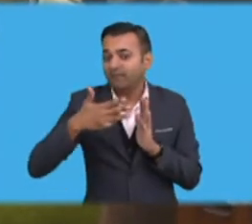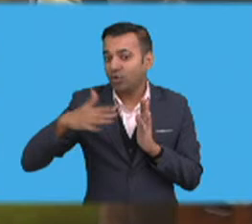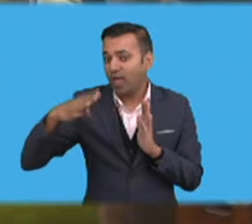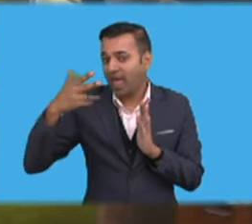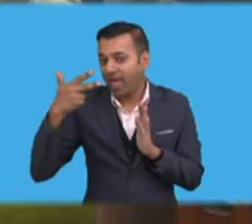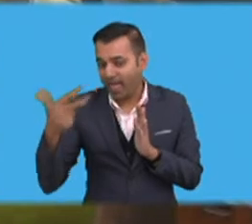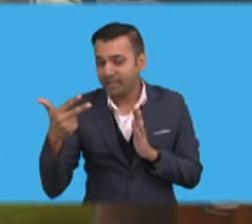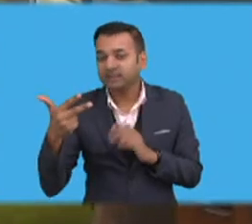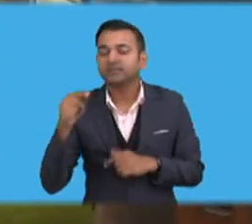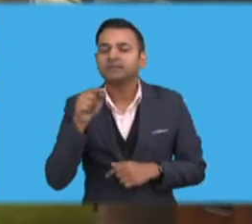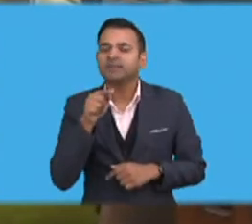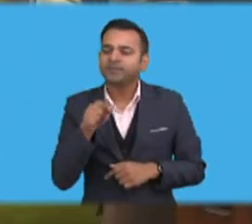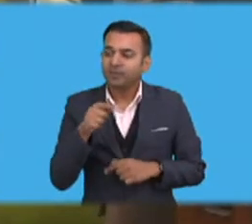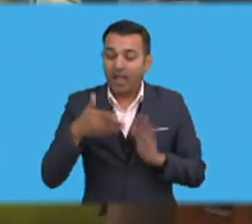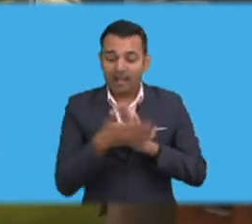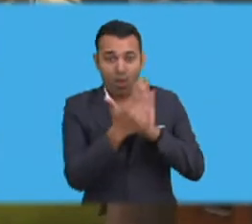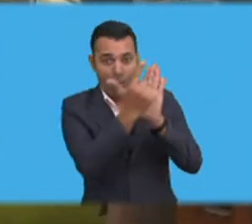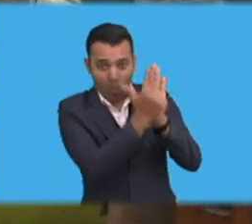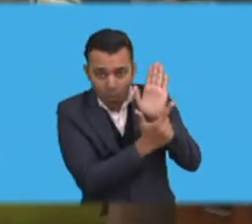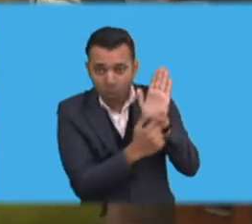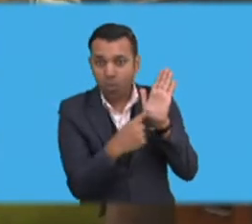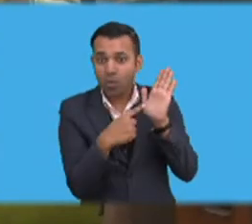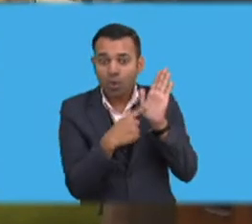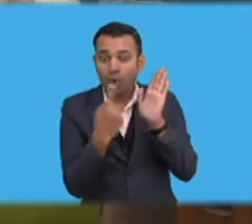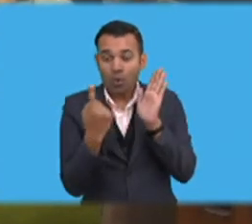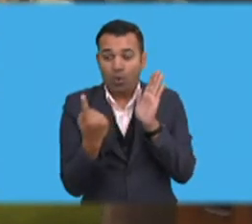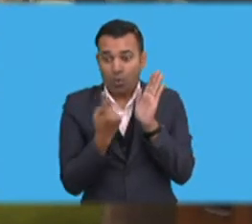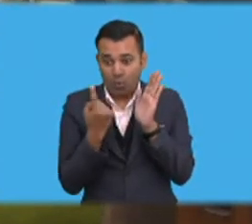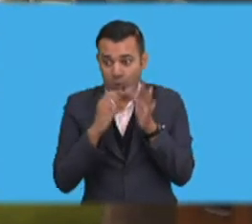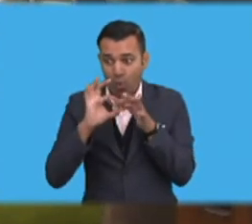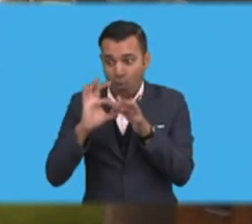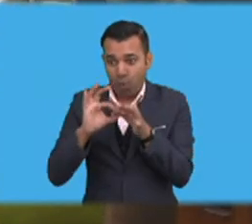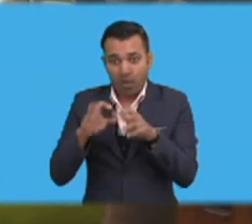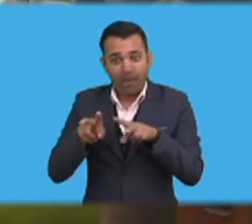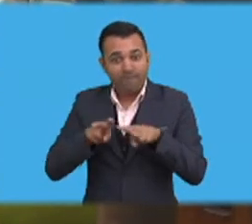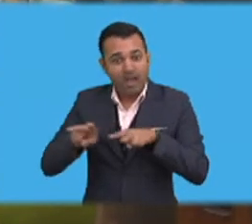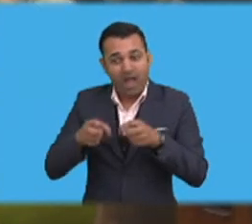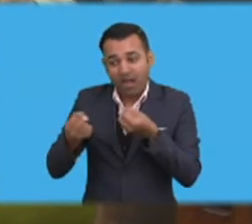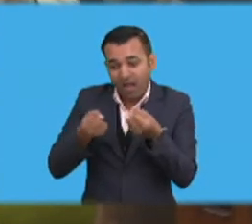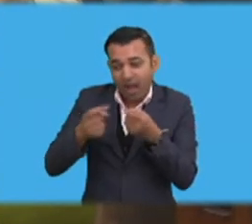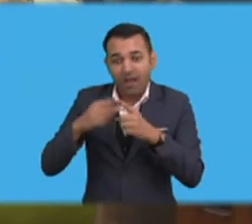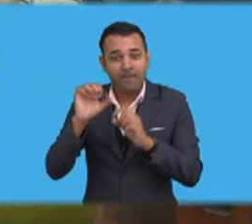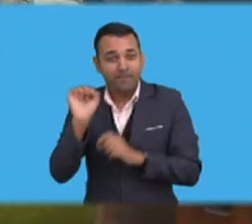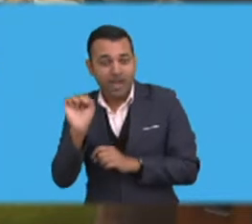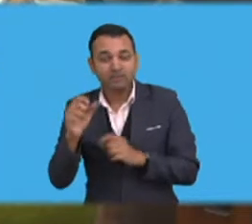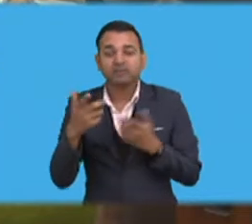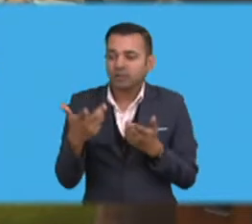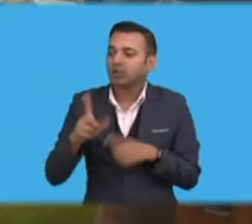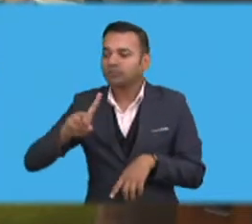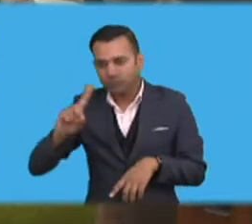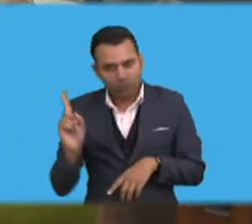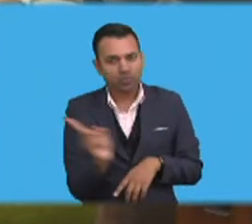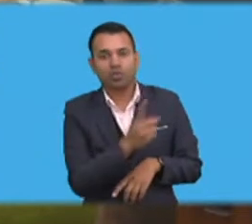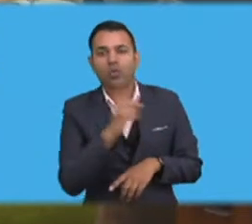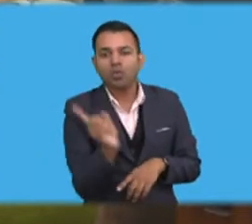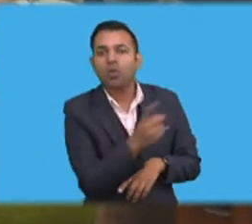repeal law, motor vehicle owners were required or forced by law to go every year and obtain a third-party insurance policy